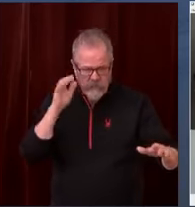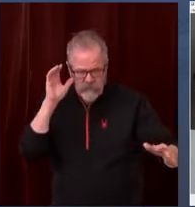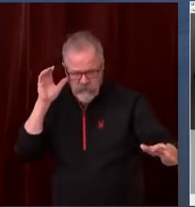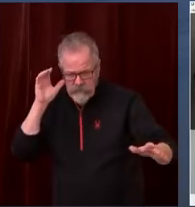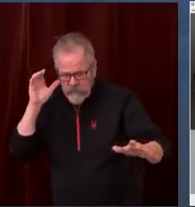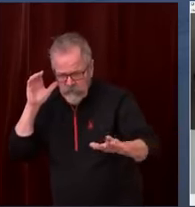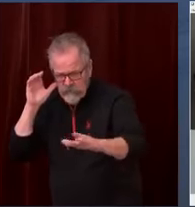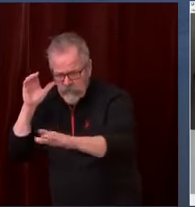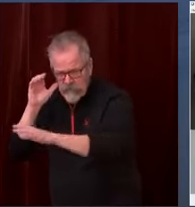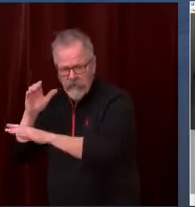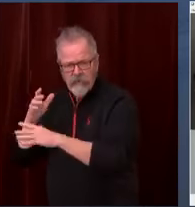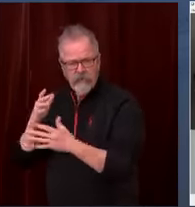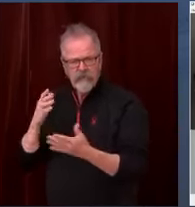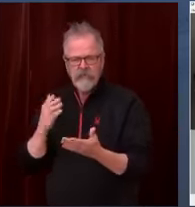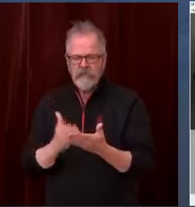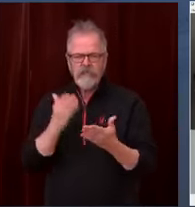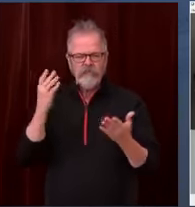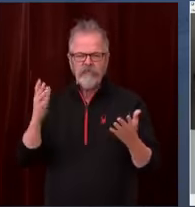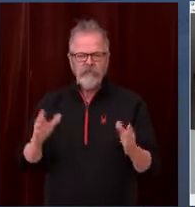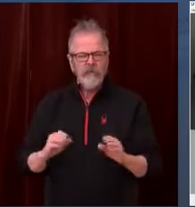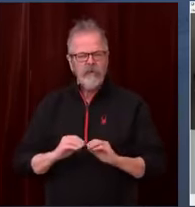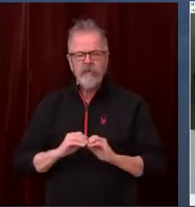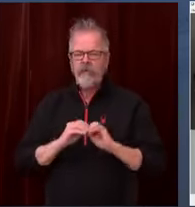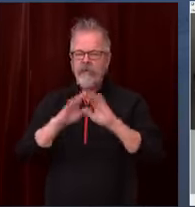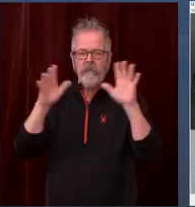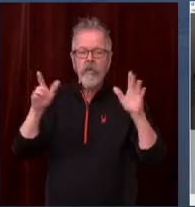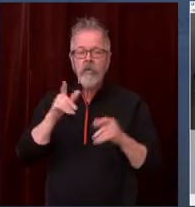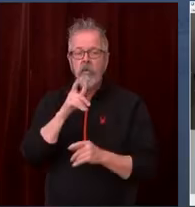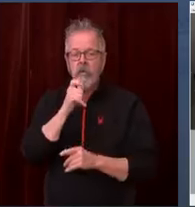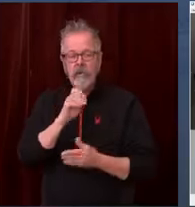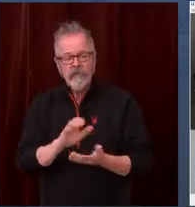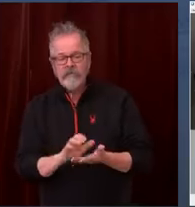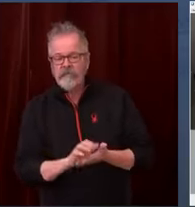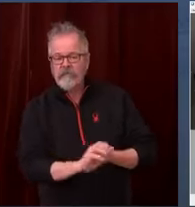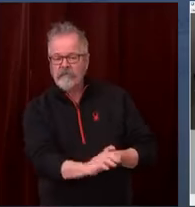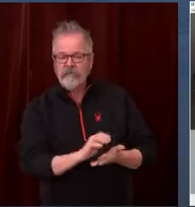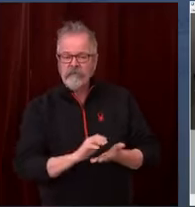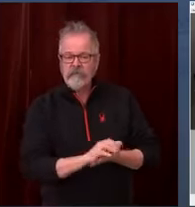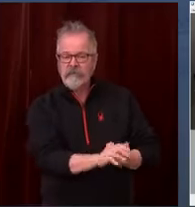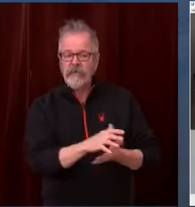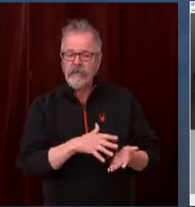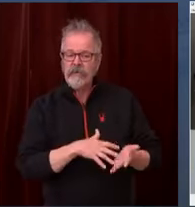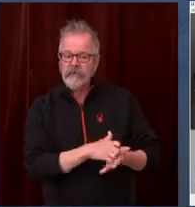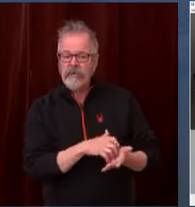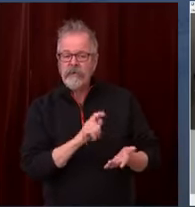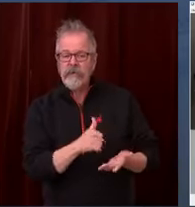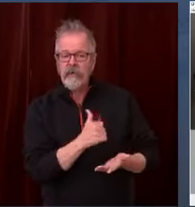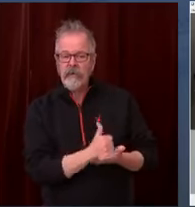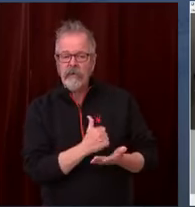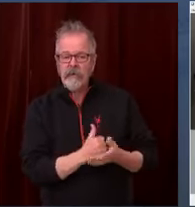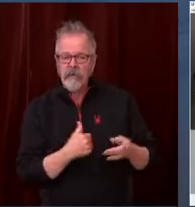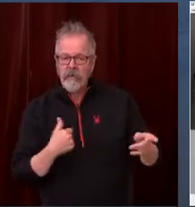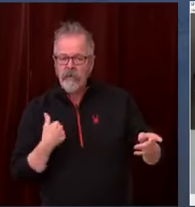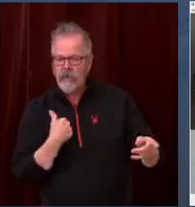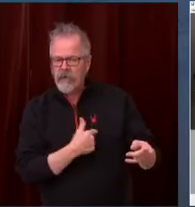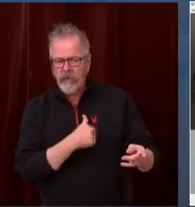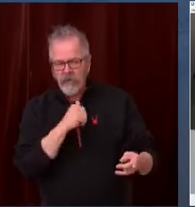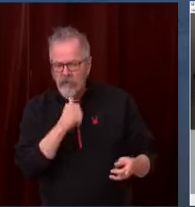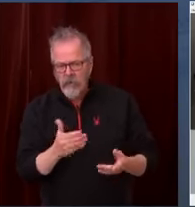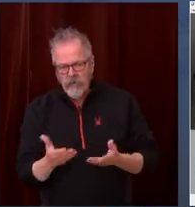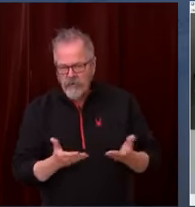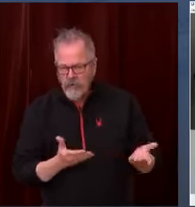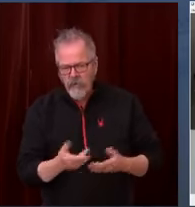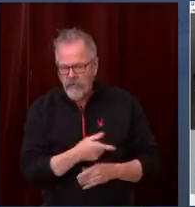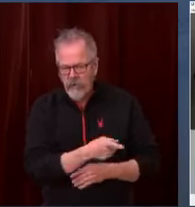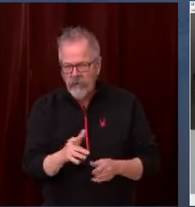we aren't serving the most vulnerable and the most marginalized communities well enough. And that it's not overt racist practices and